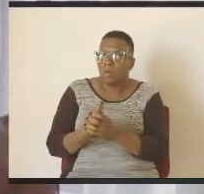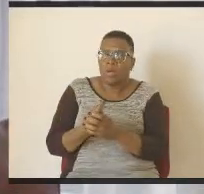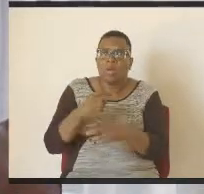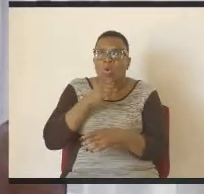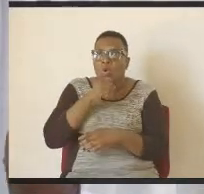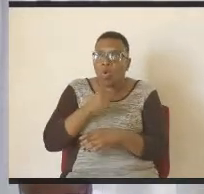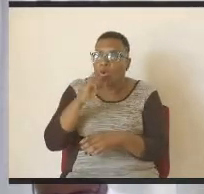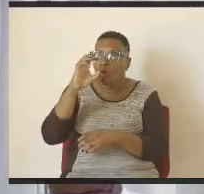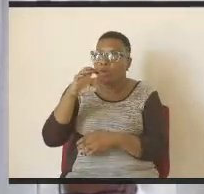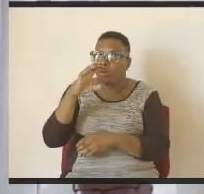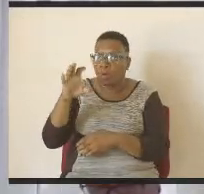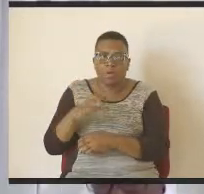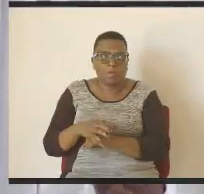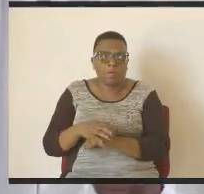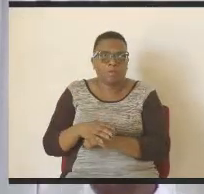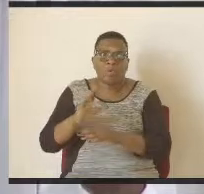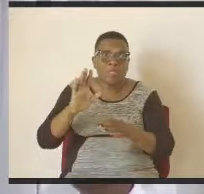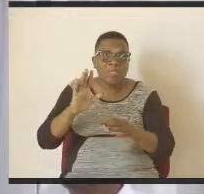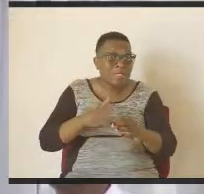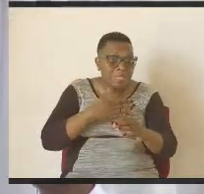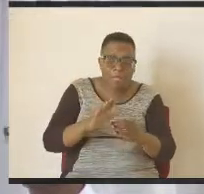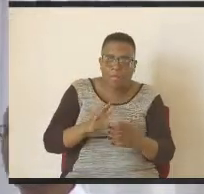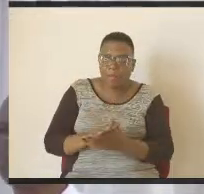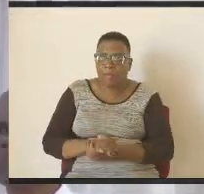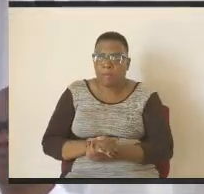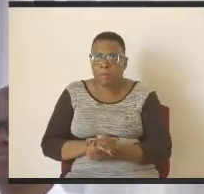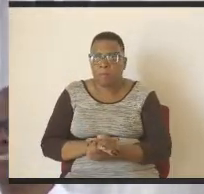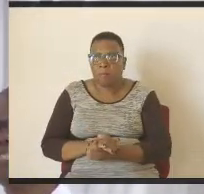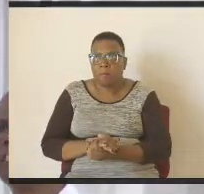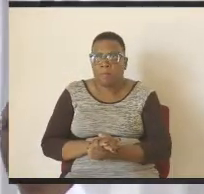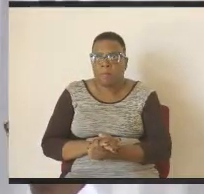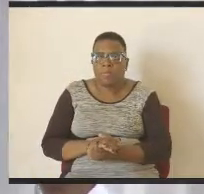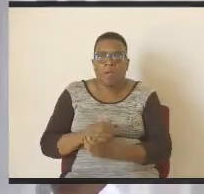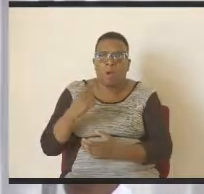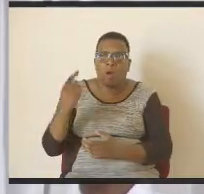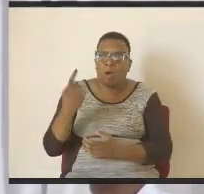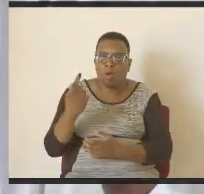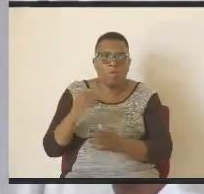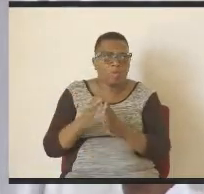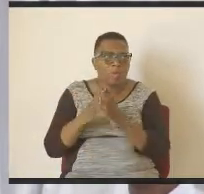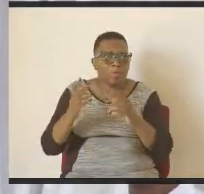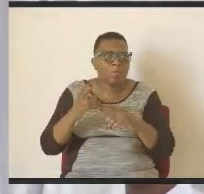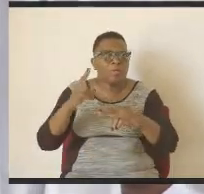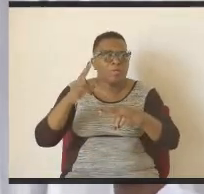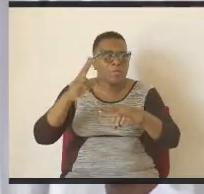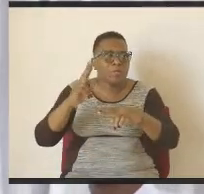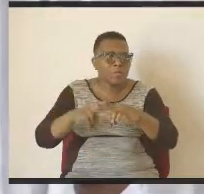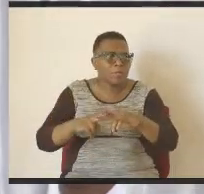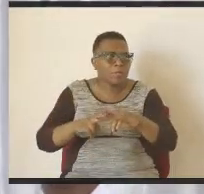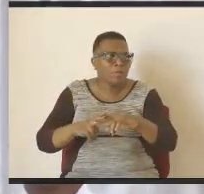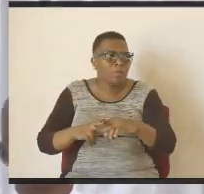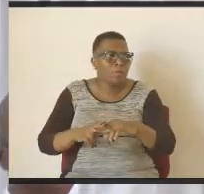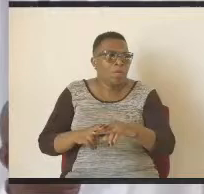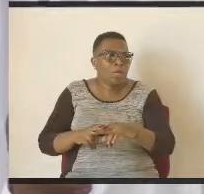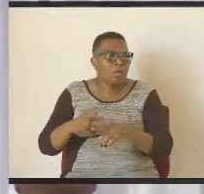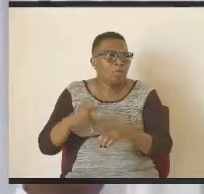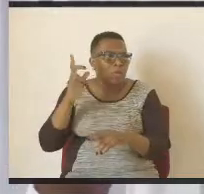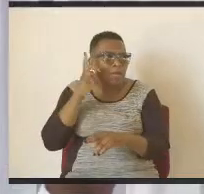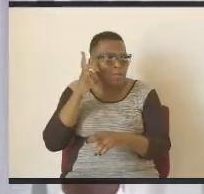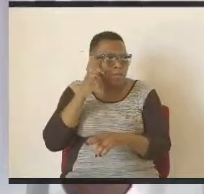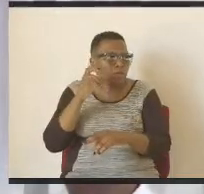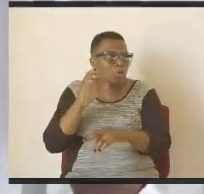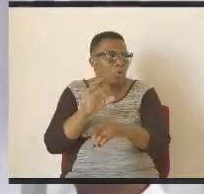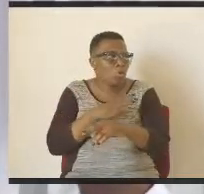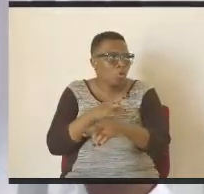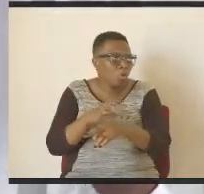so we will always sing. We will always celebrate. Please be seated as we receive the ministry of the combined choir singing.